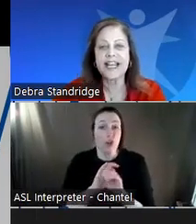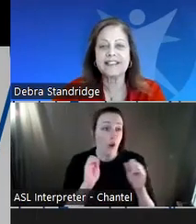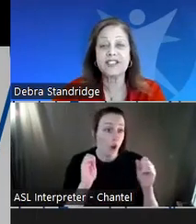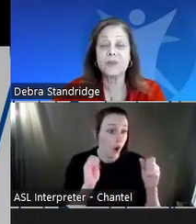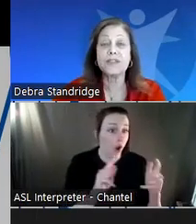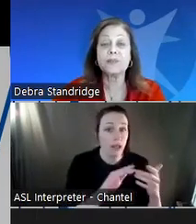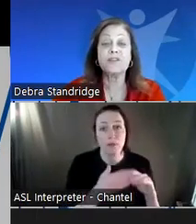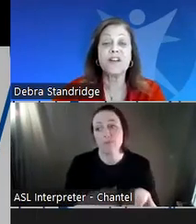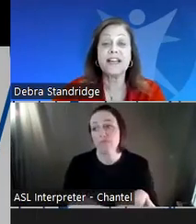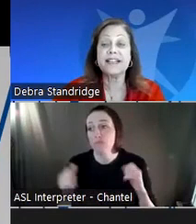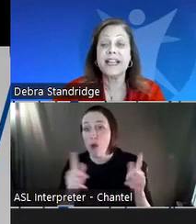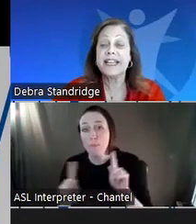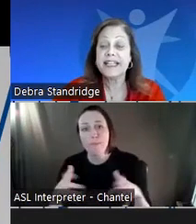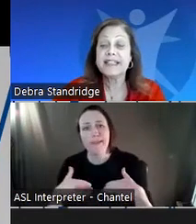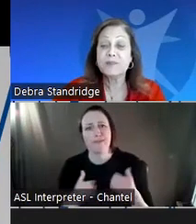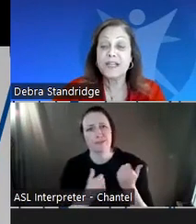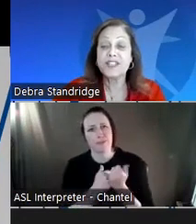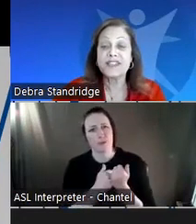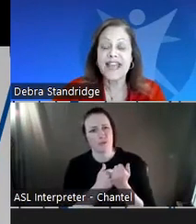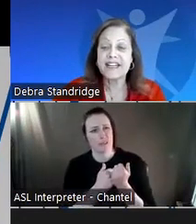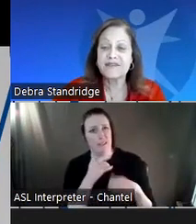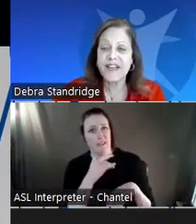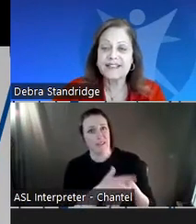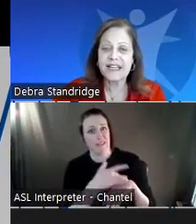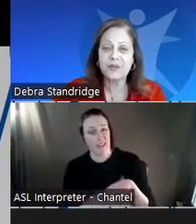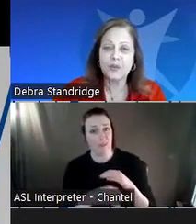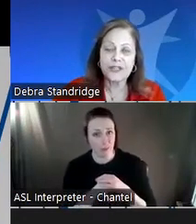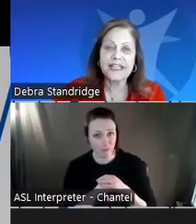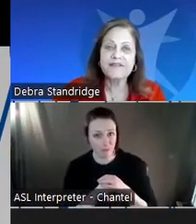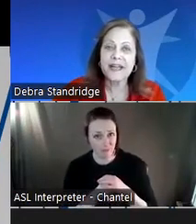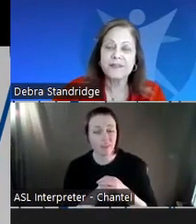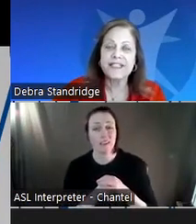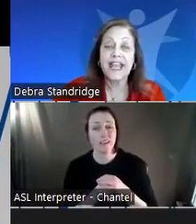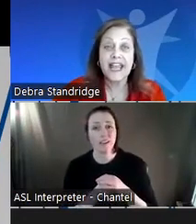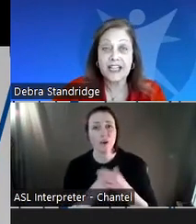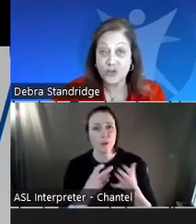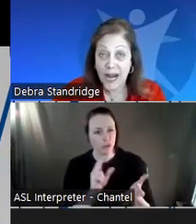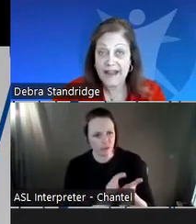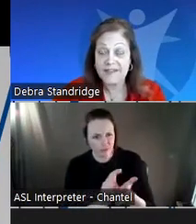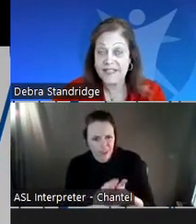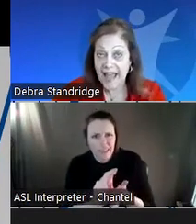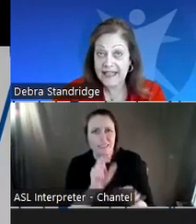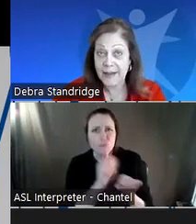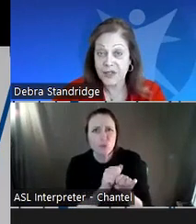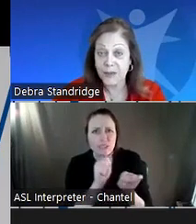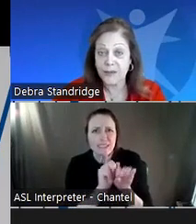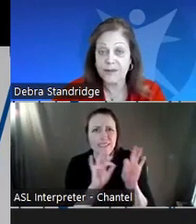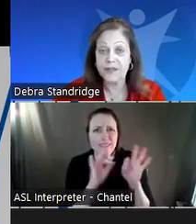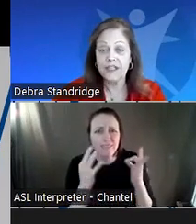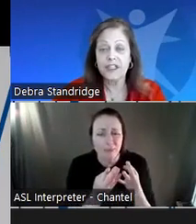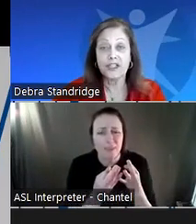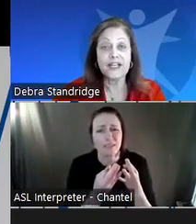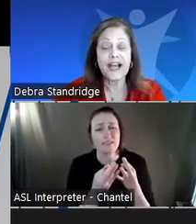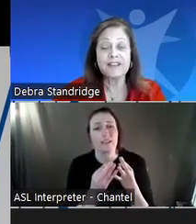community has the supports provided in this budget that invests in working families and drives economic